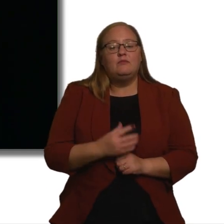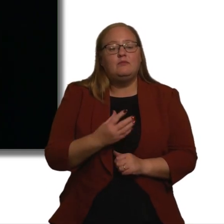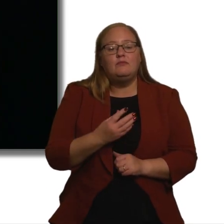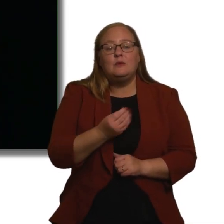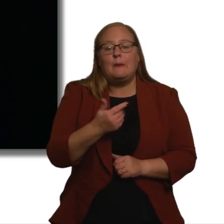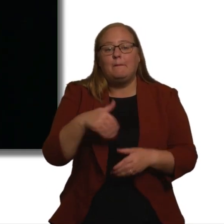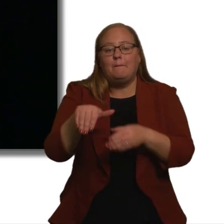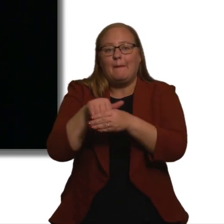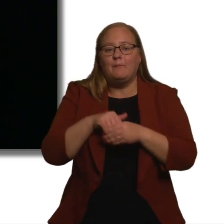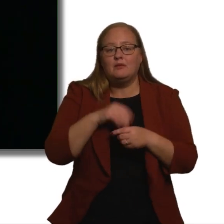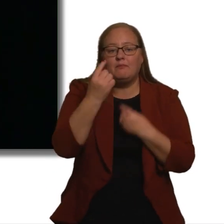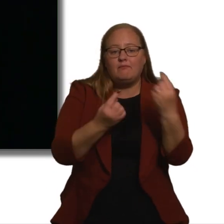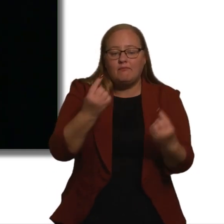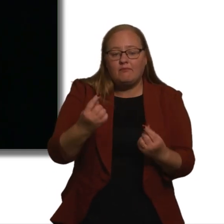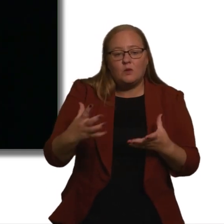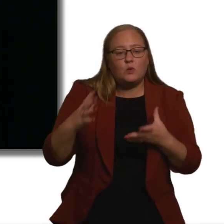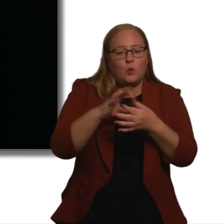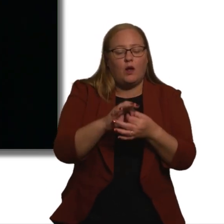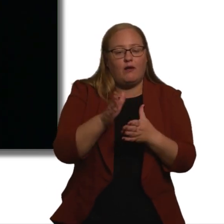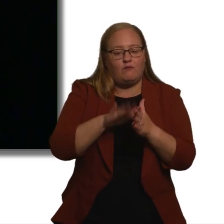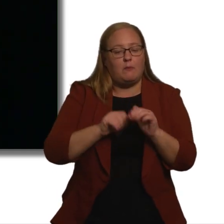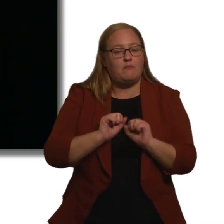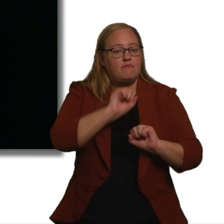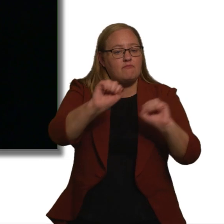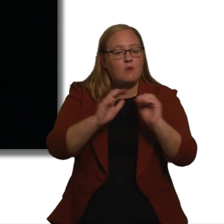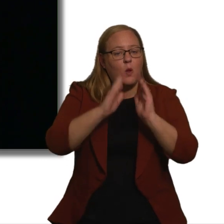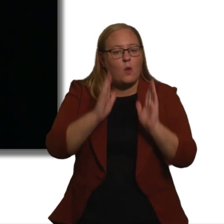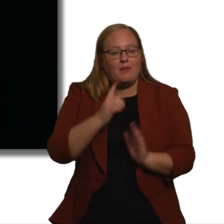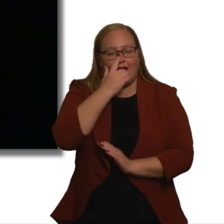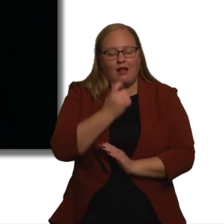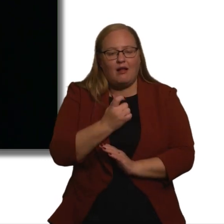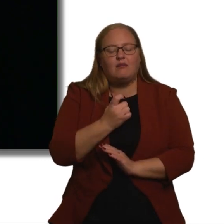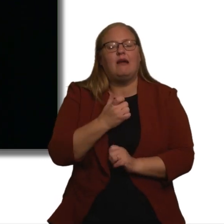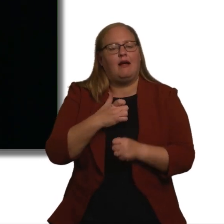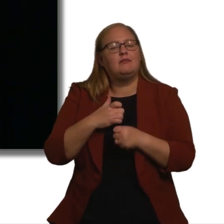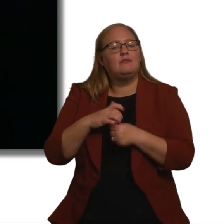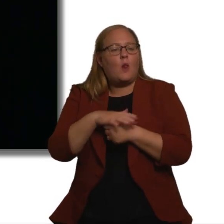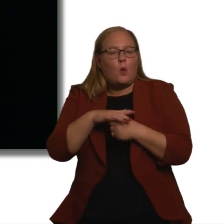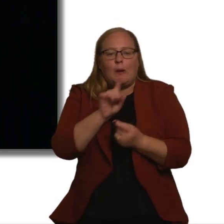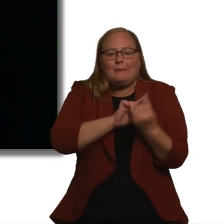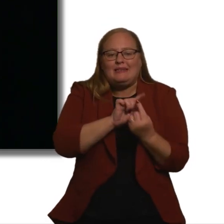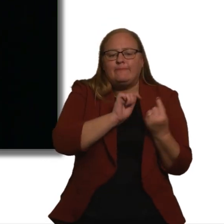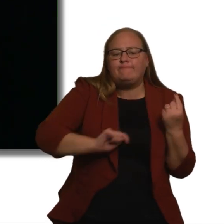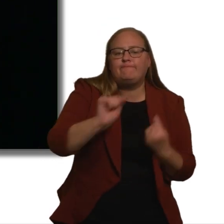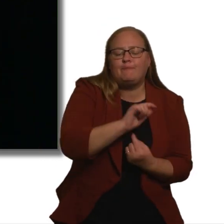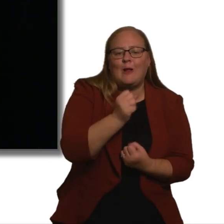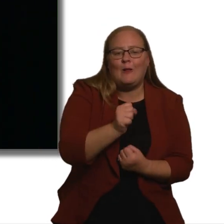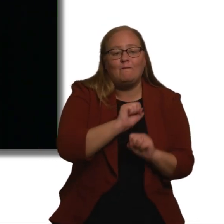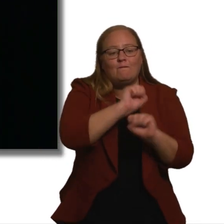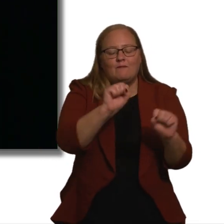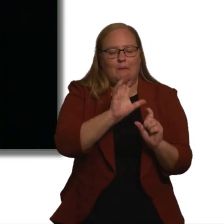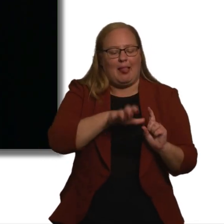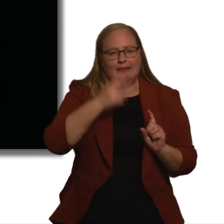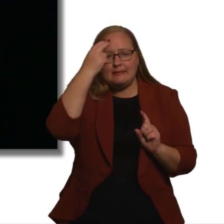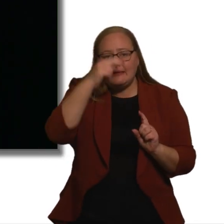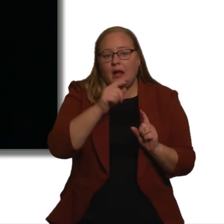from the comfort of their own home, and there's other local meetings, and I'm sure they'll all want to cheer when I say their place names, so you